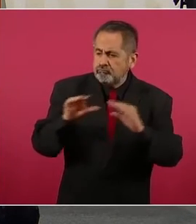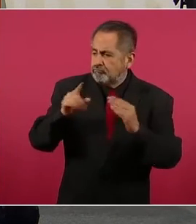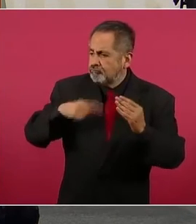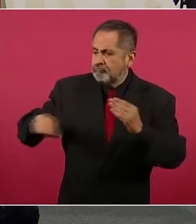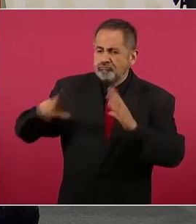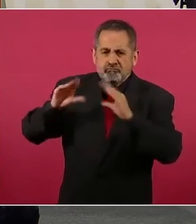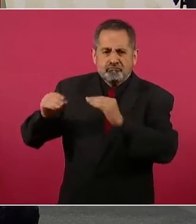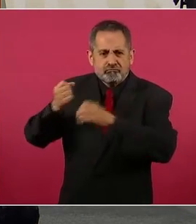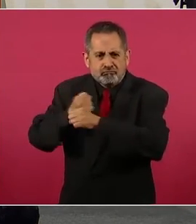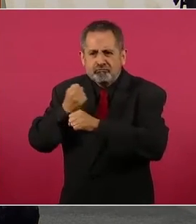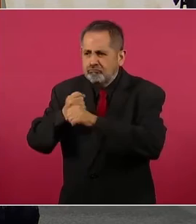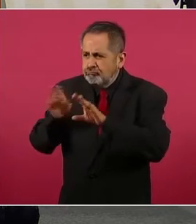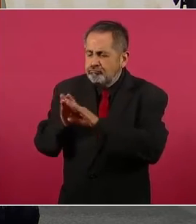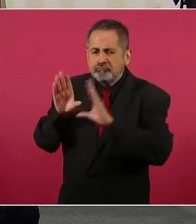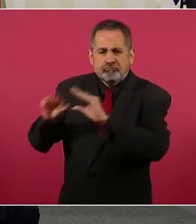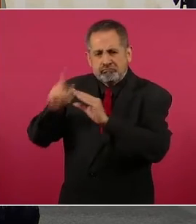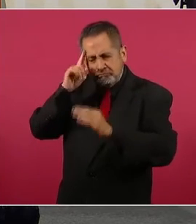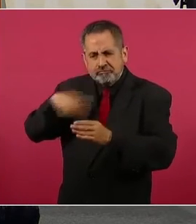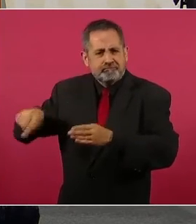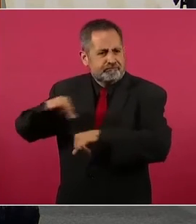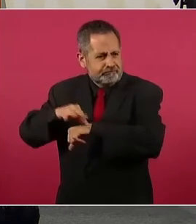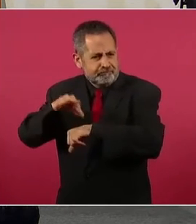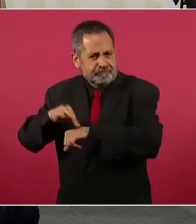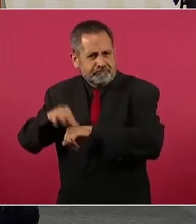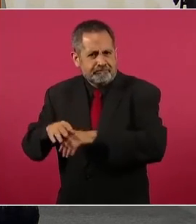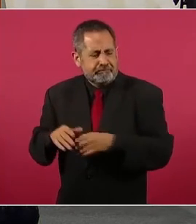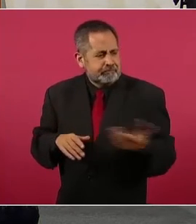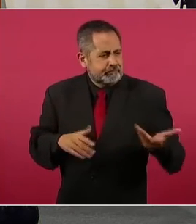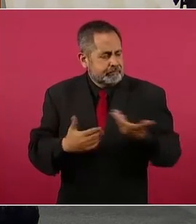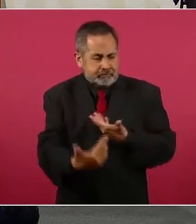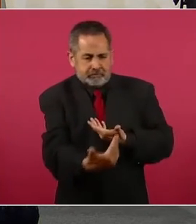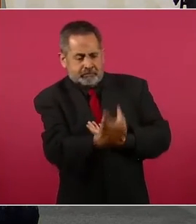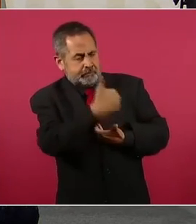and so on. You have not come to our country.